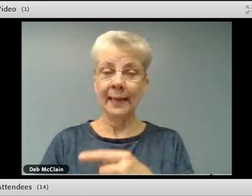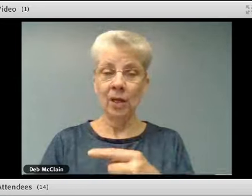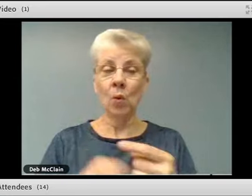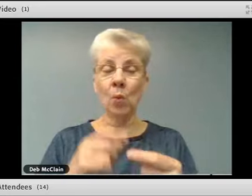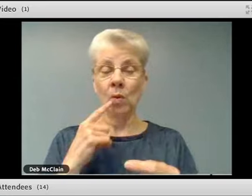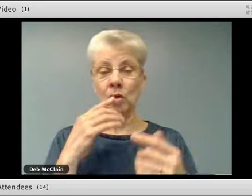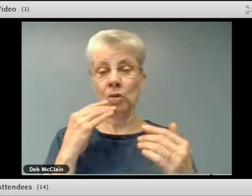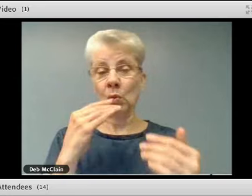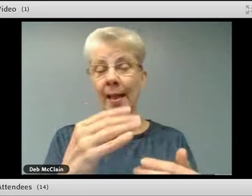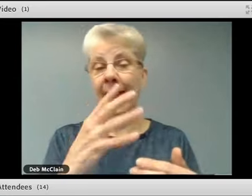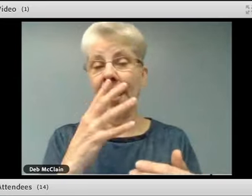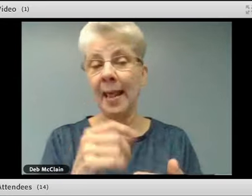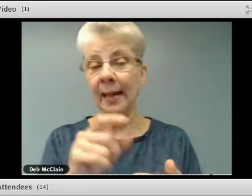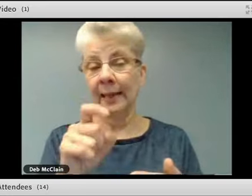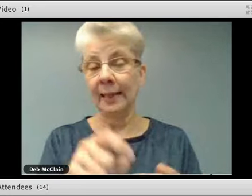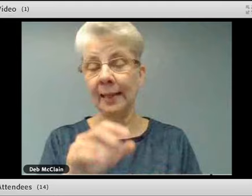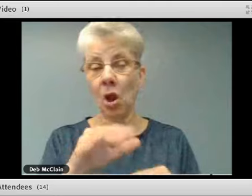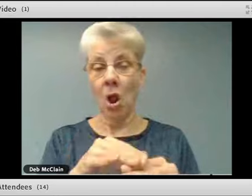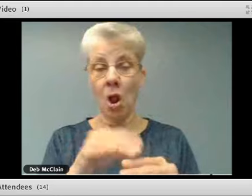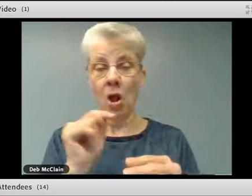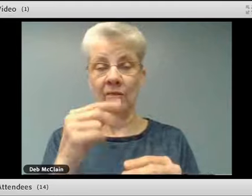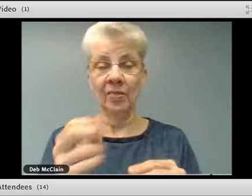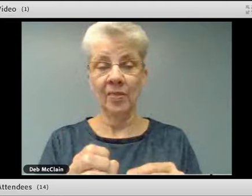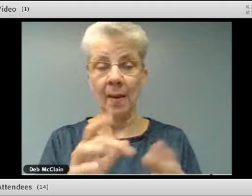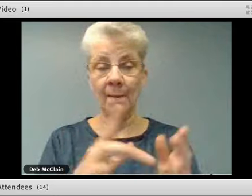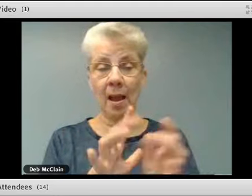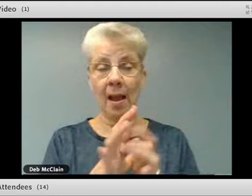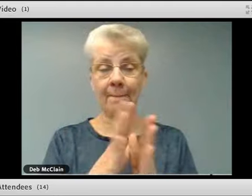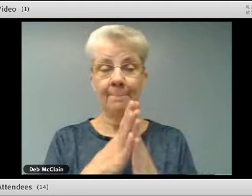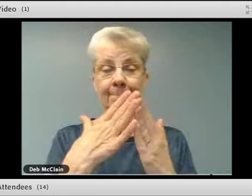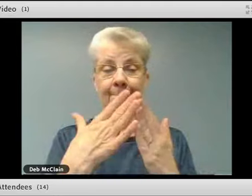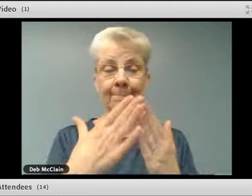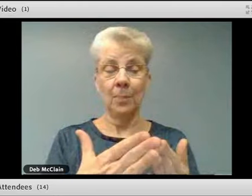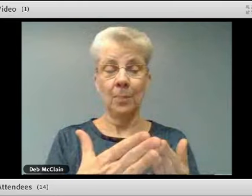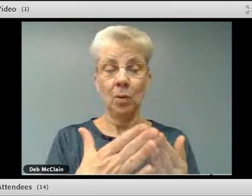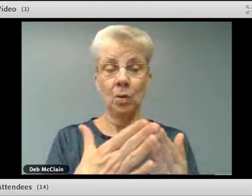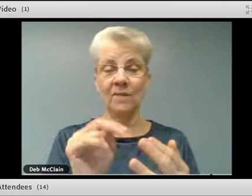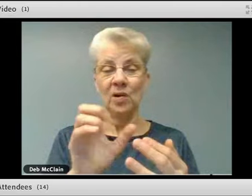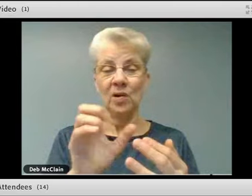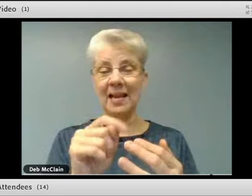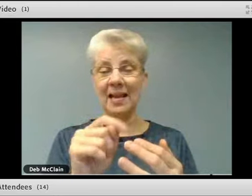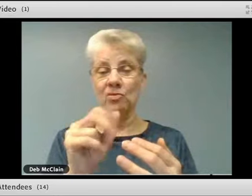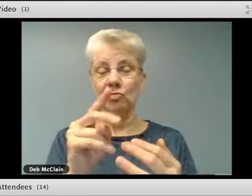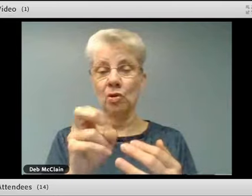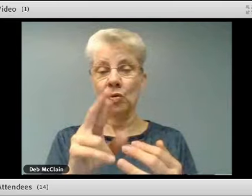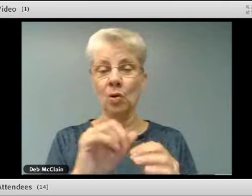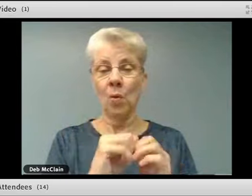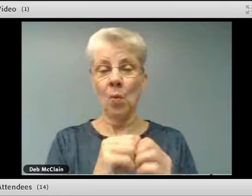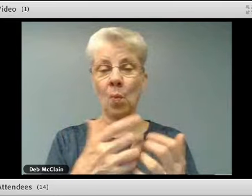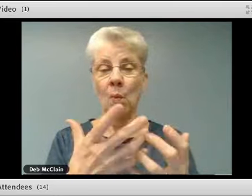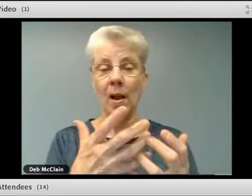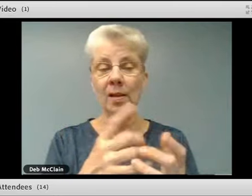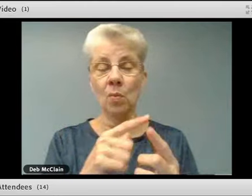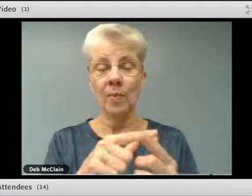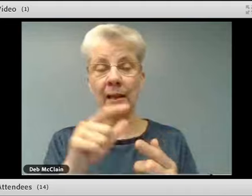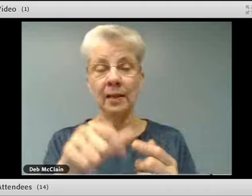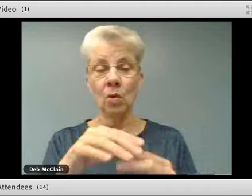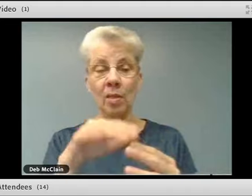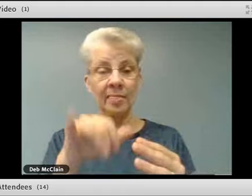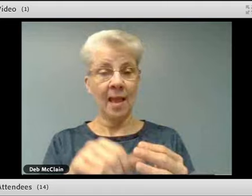ahead and click on the Bible belonging to Nat Turner. So once we click on that particular